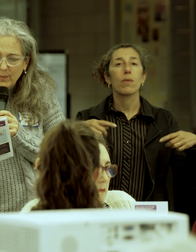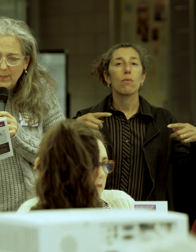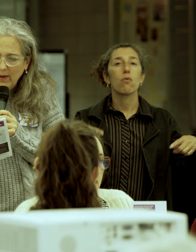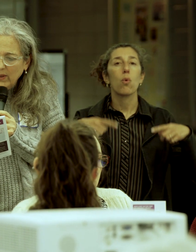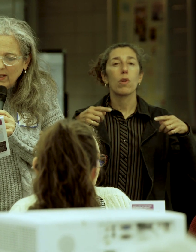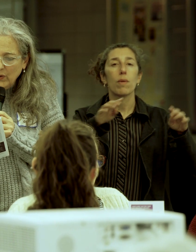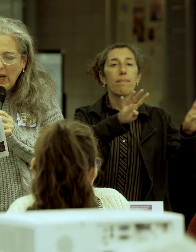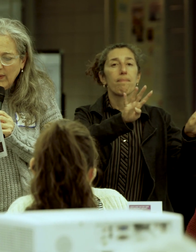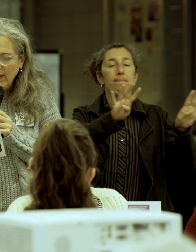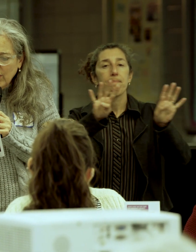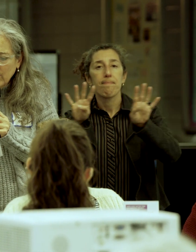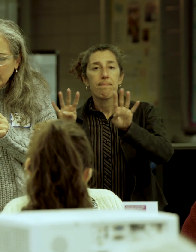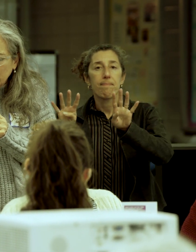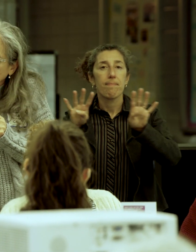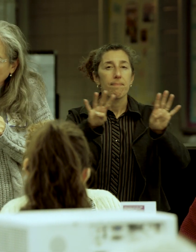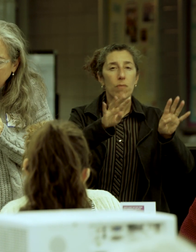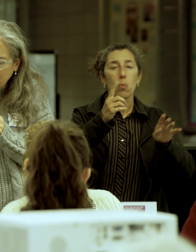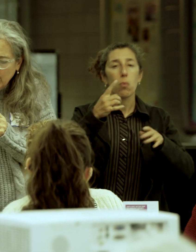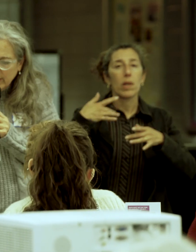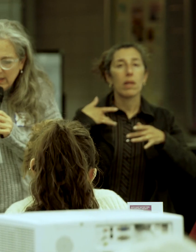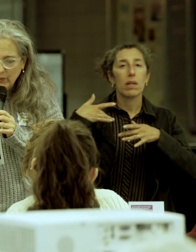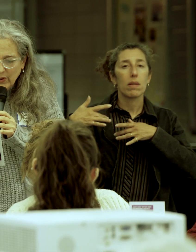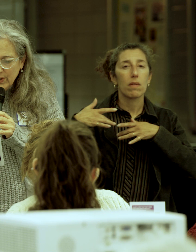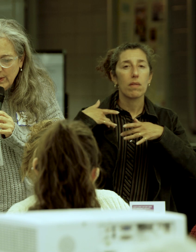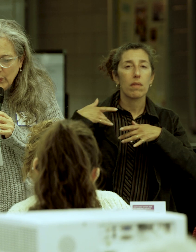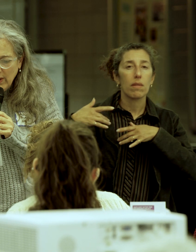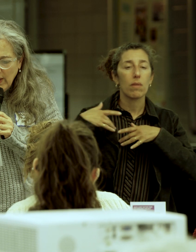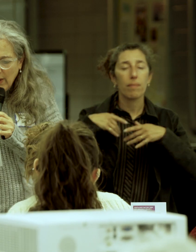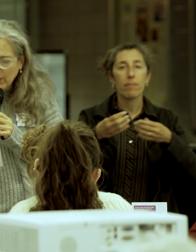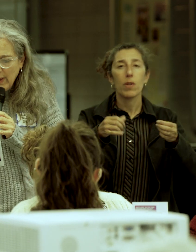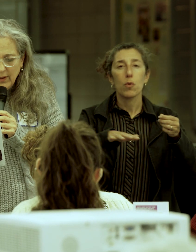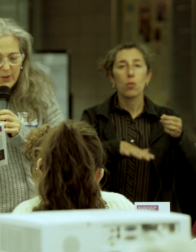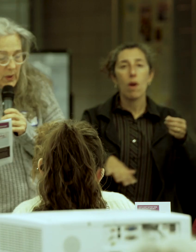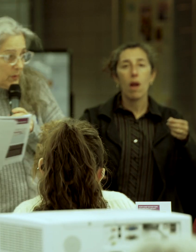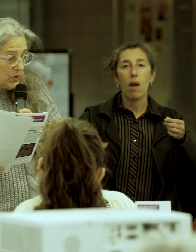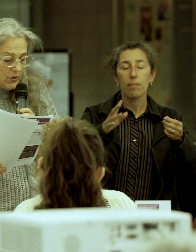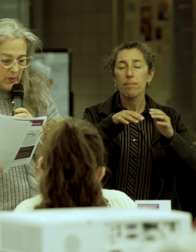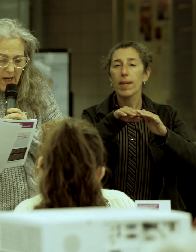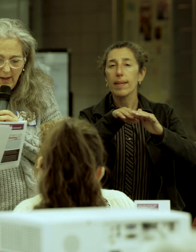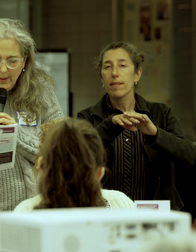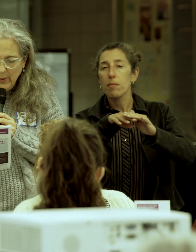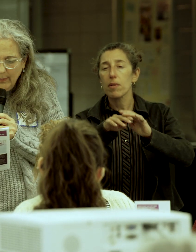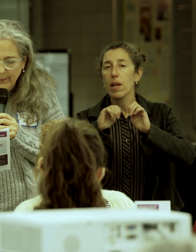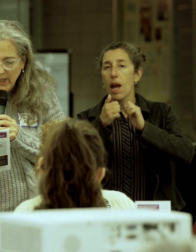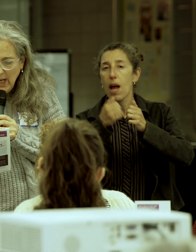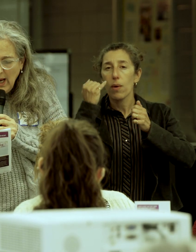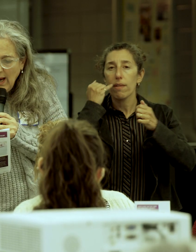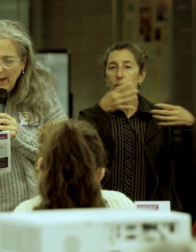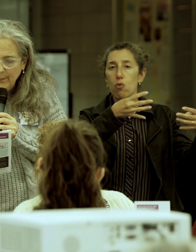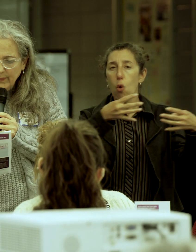can sometimes have things on the ground that would make accessibility difficult, and to be aware of that, where the panel and swing, we were assured, would not have that